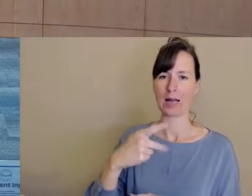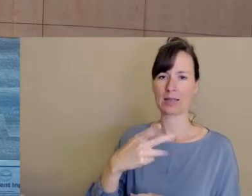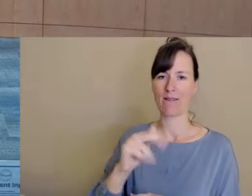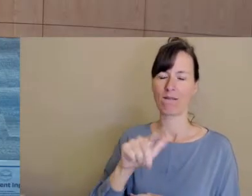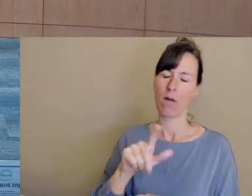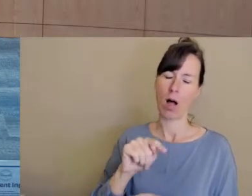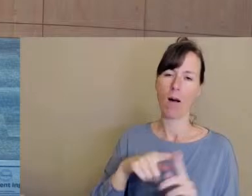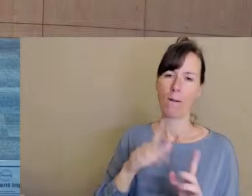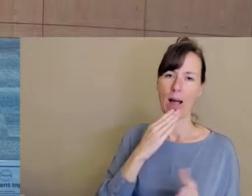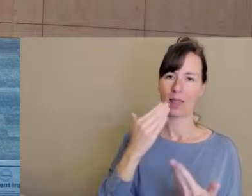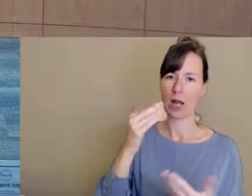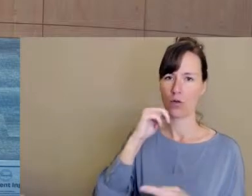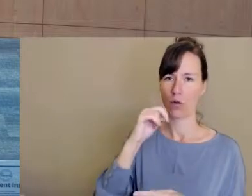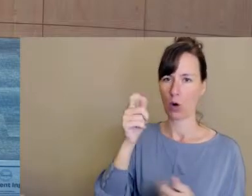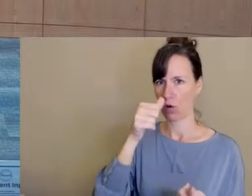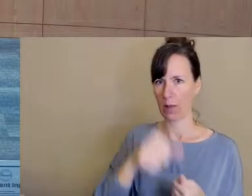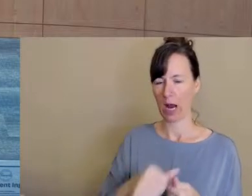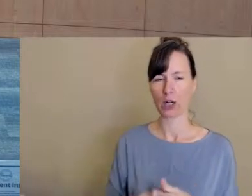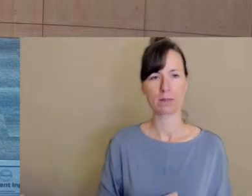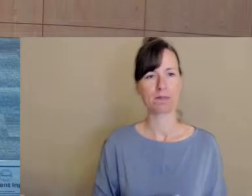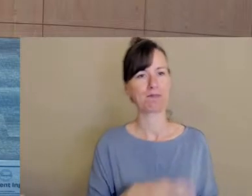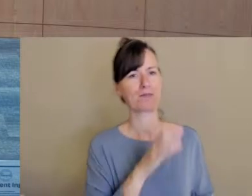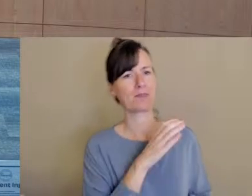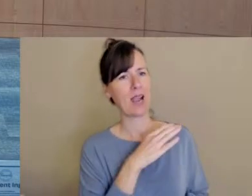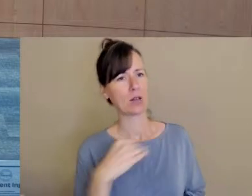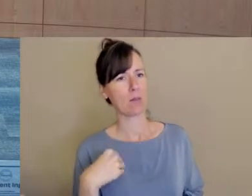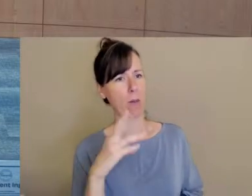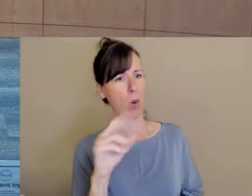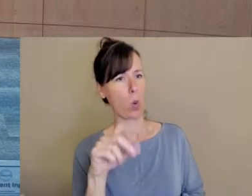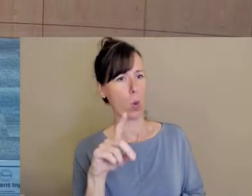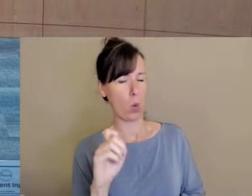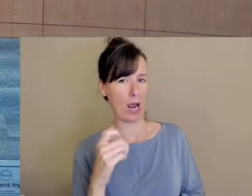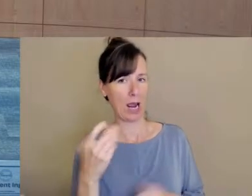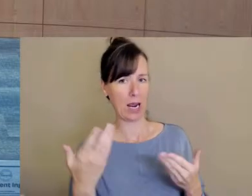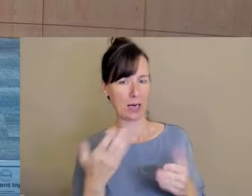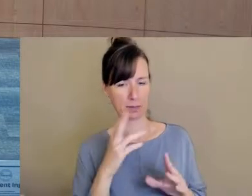Councilmember Wade. Just two quick questions. Thank you for the report.